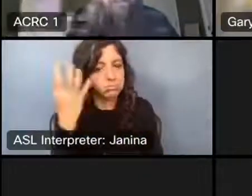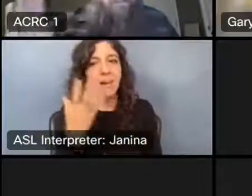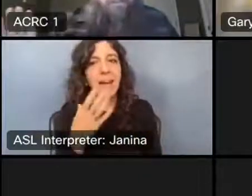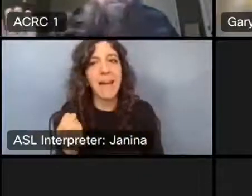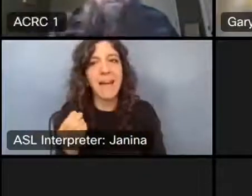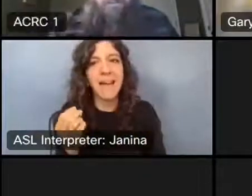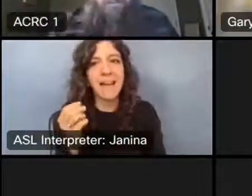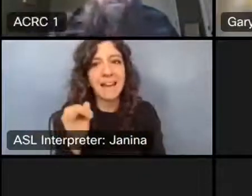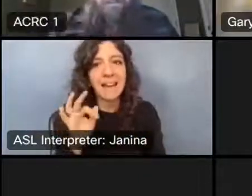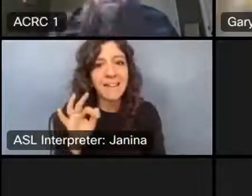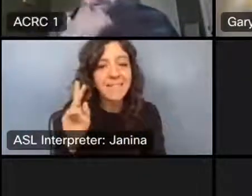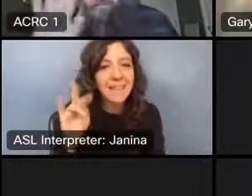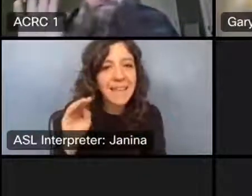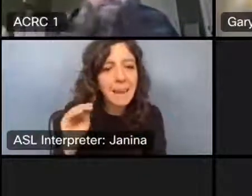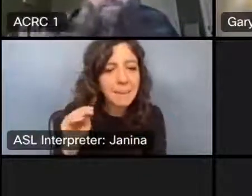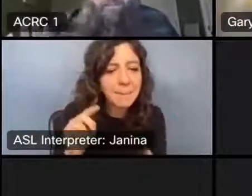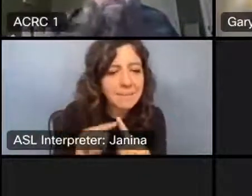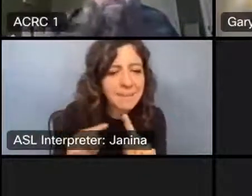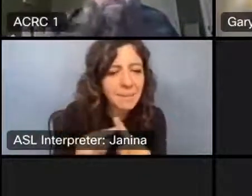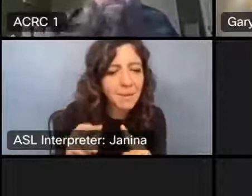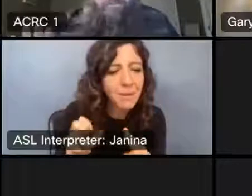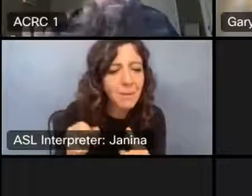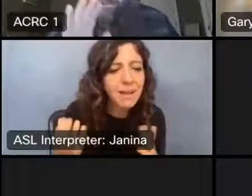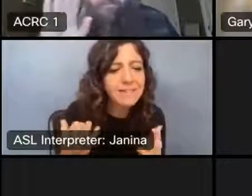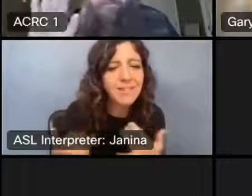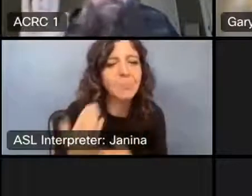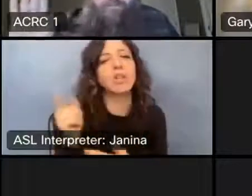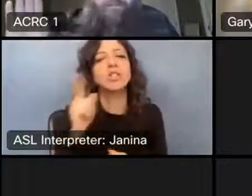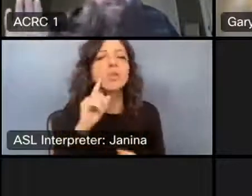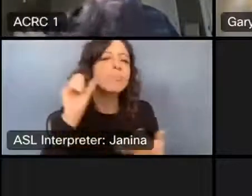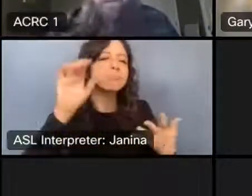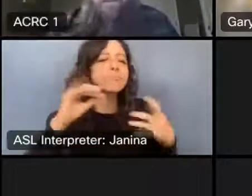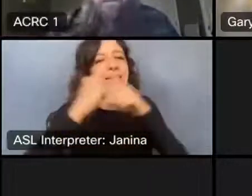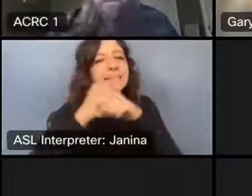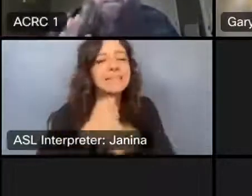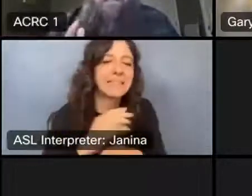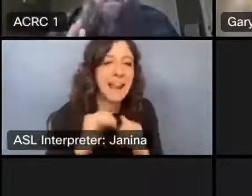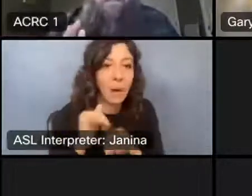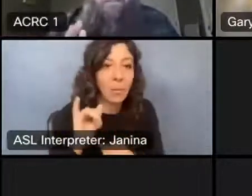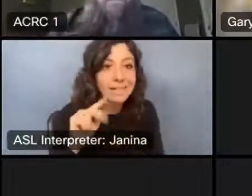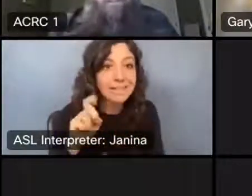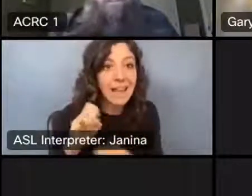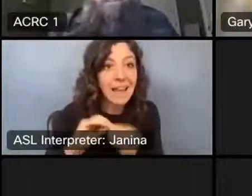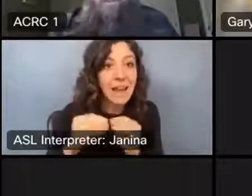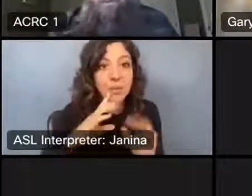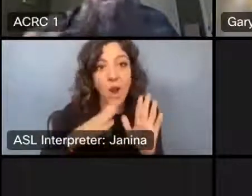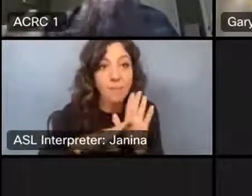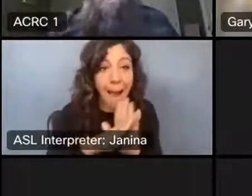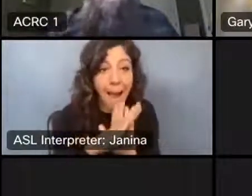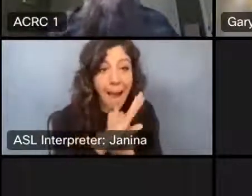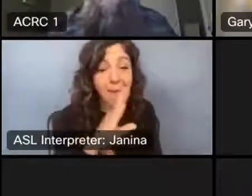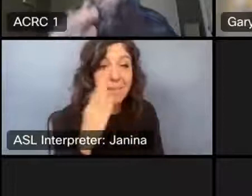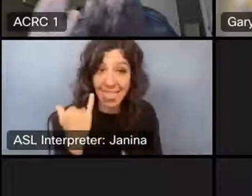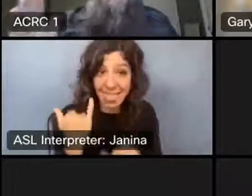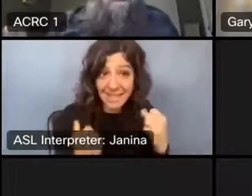and if Camelia was here this morning, she would tell you all about the intake numbers and how things have just been skyrocketing. But this year specifically, we are